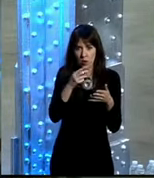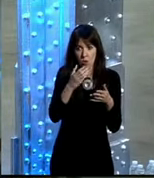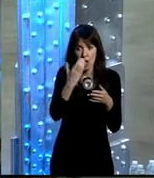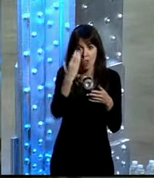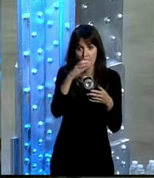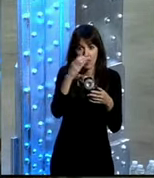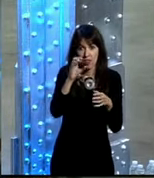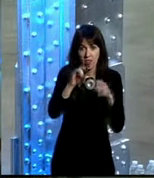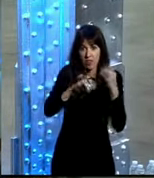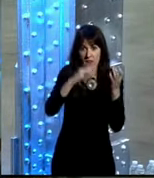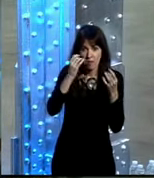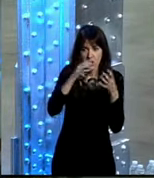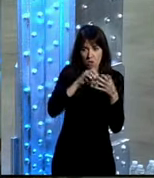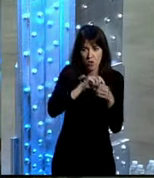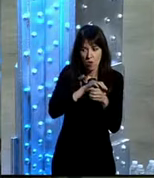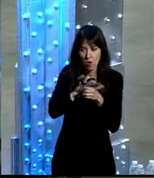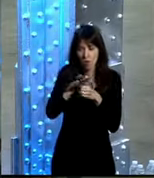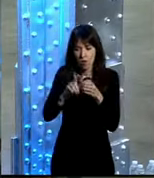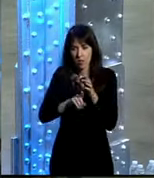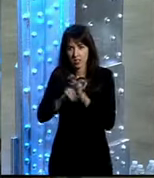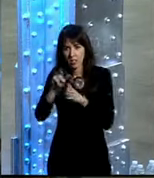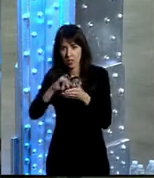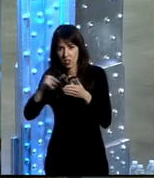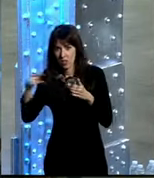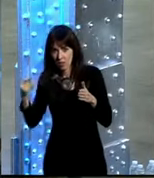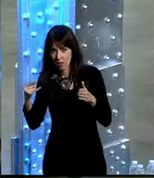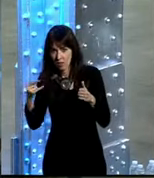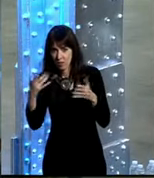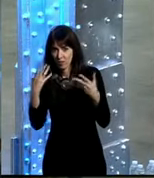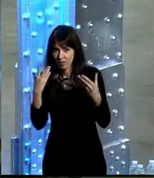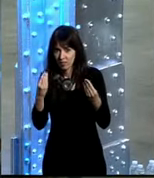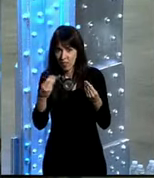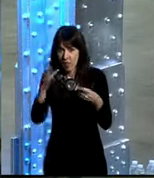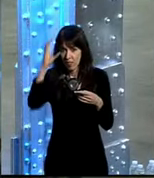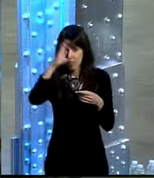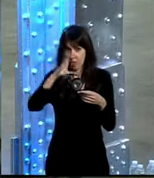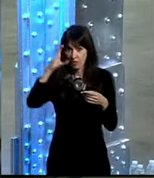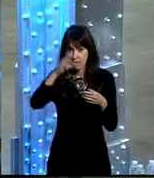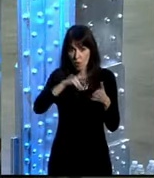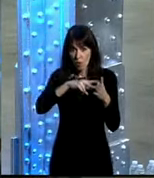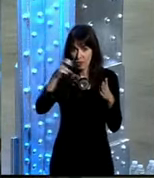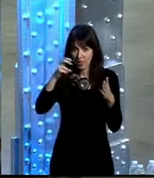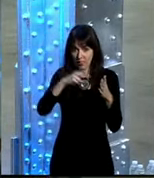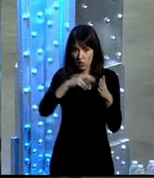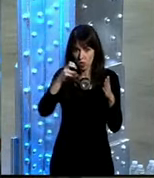about the invisible impact of science fiction in technological development.